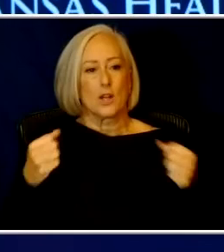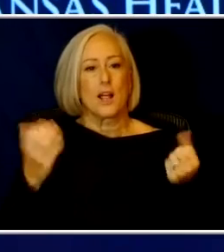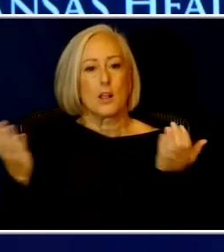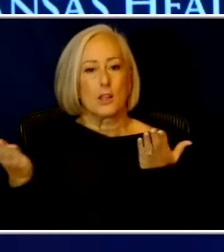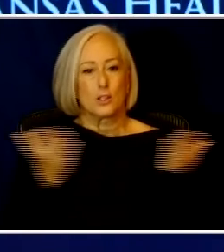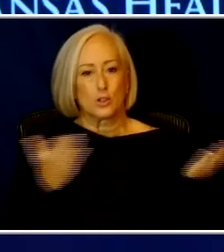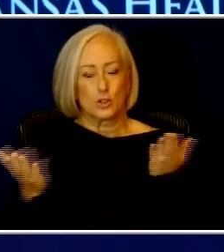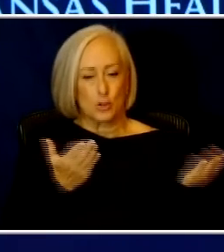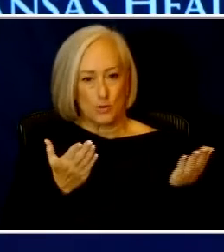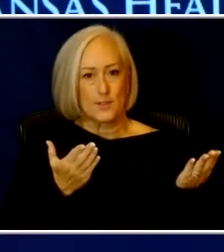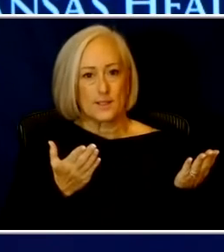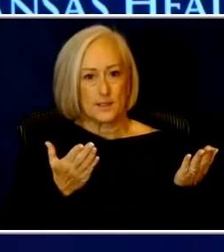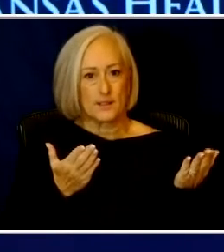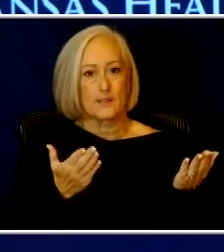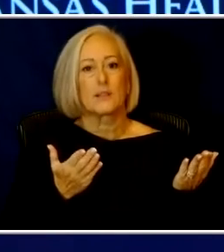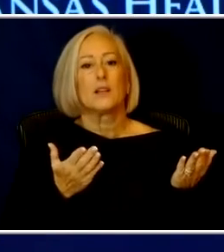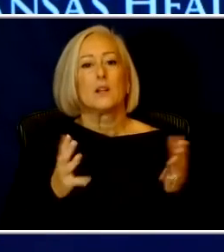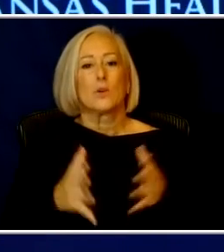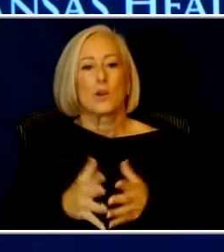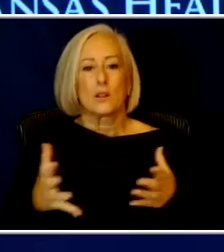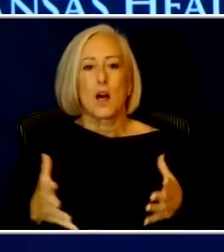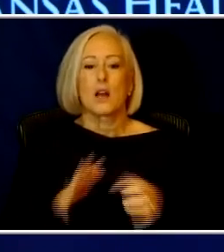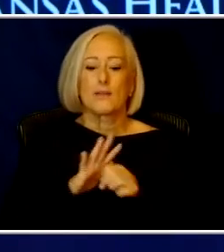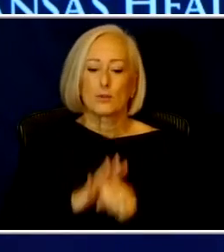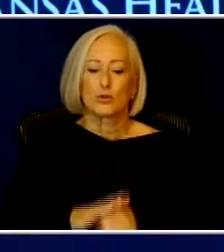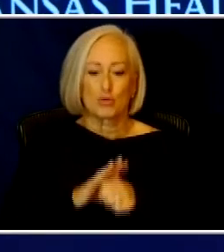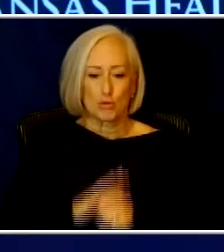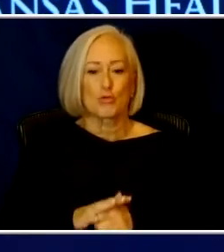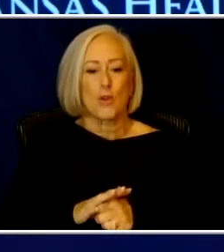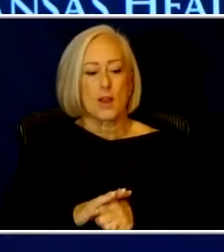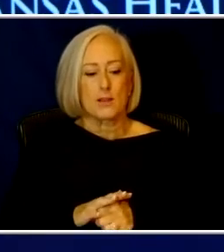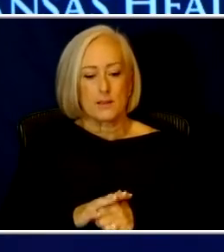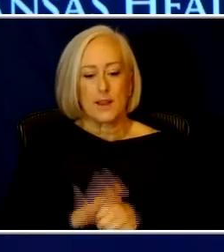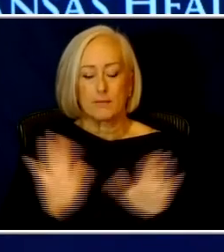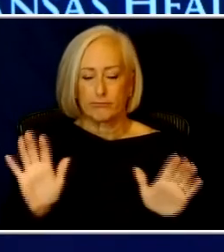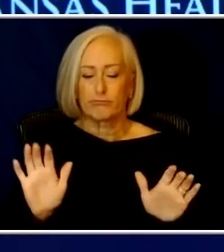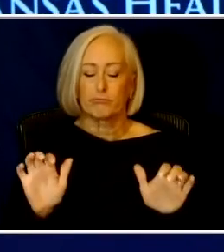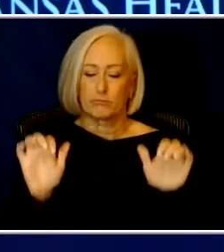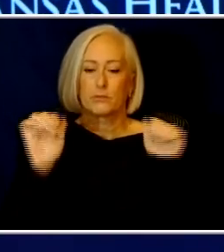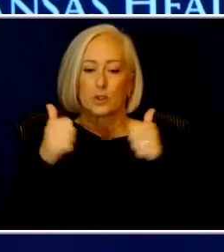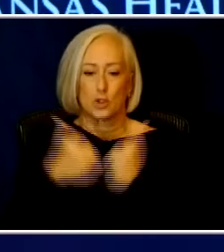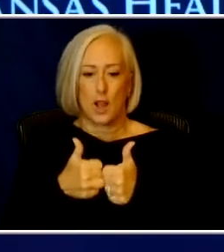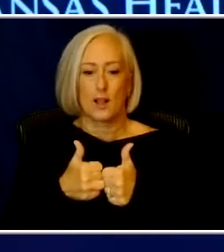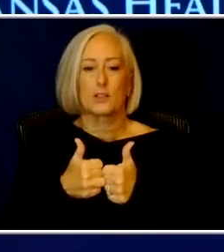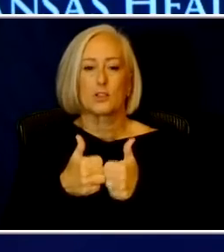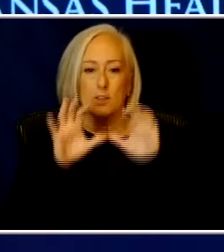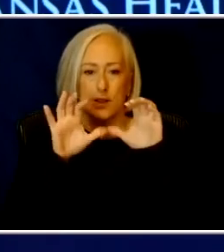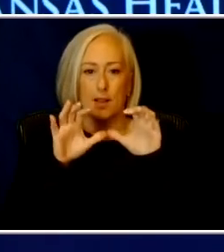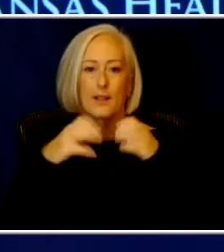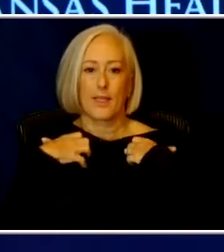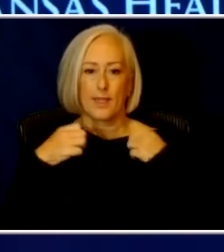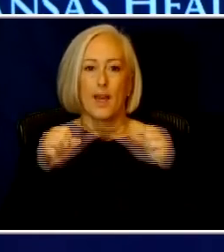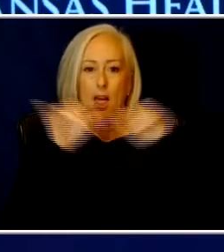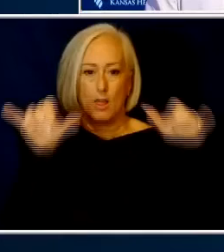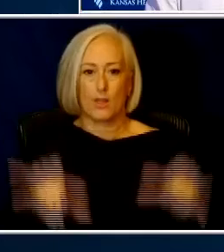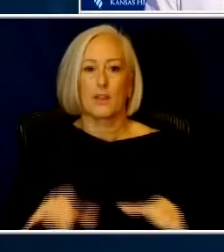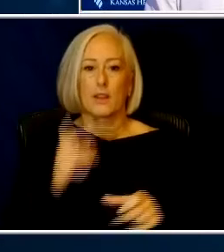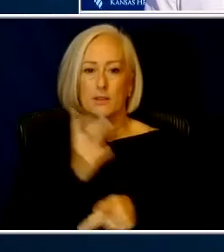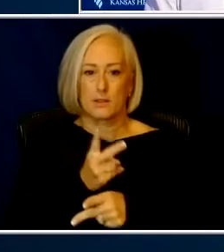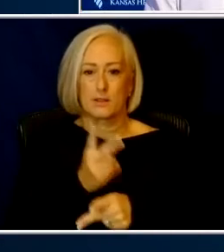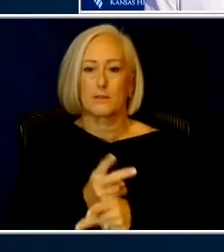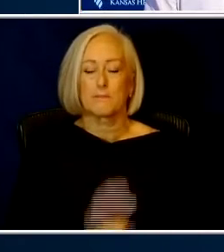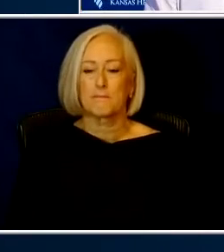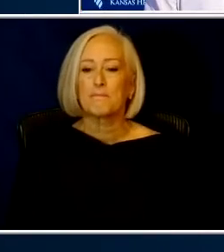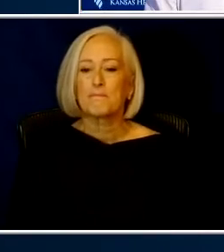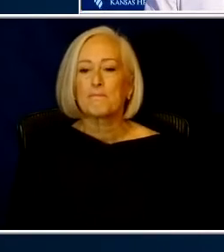and stressed healthcare infrastructure, and it's hard. It's really hard. Jess. Dr.